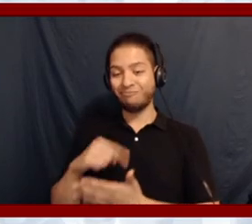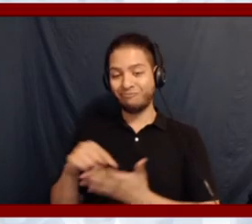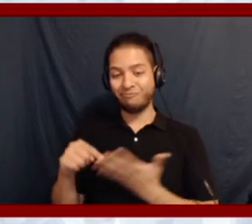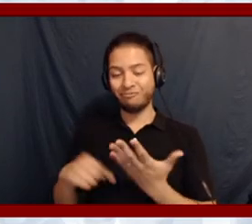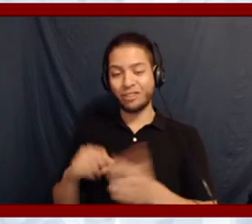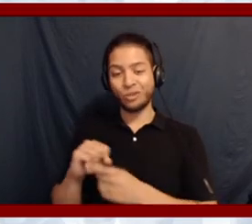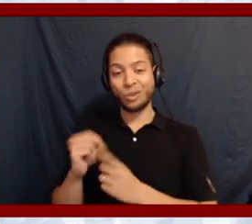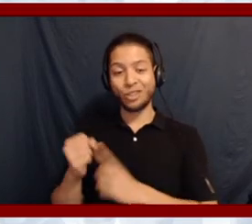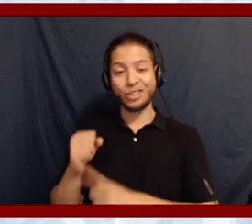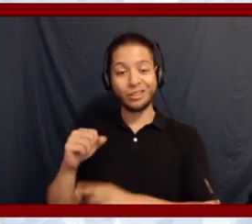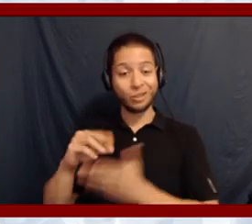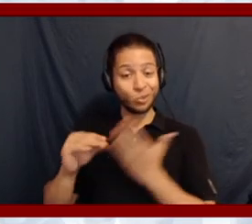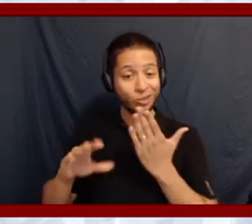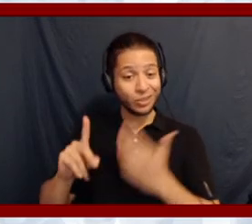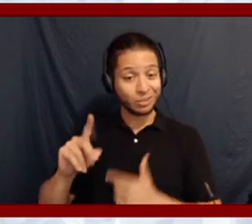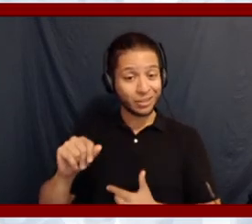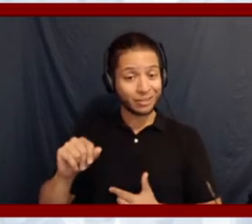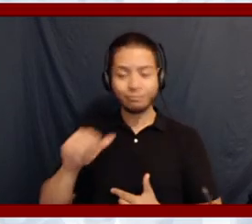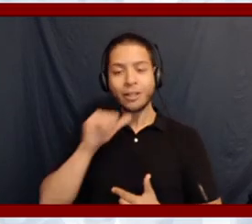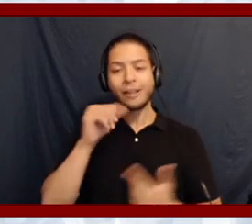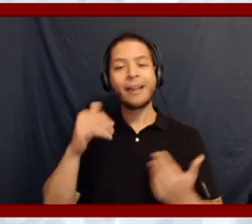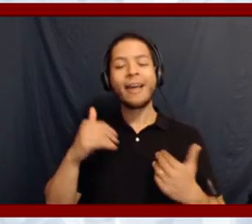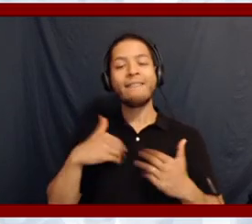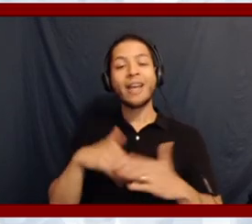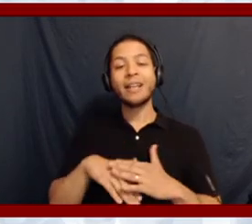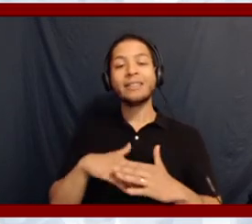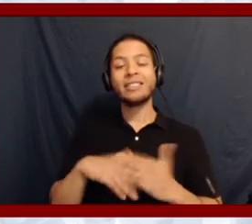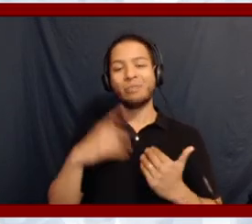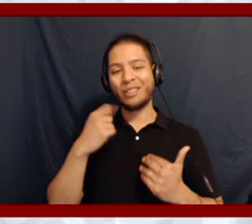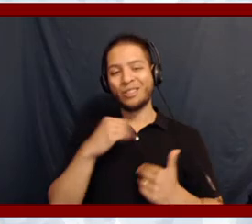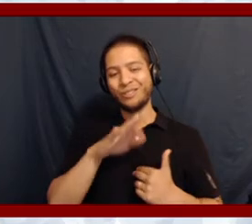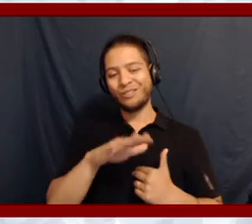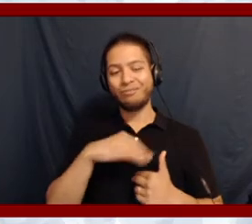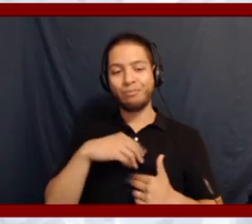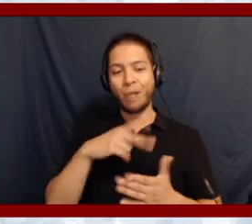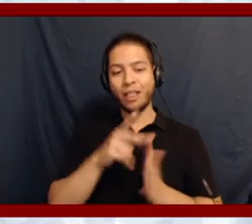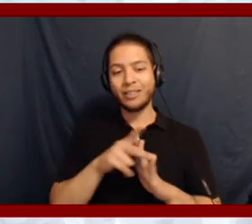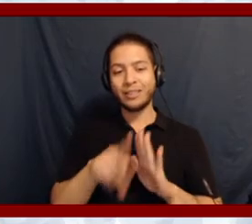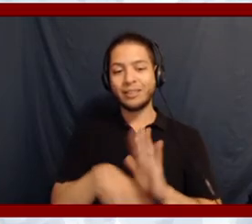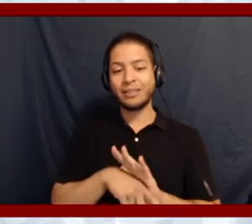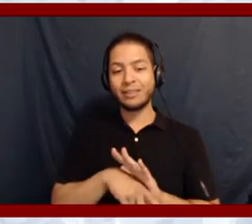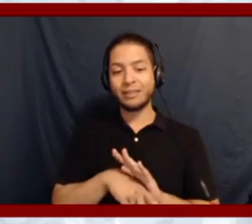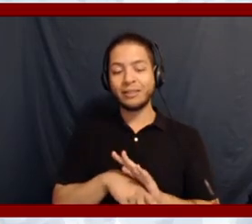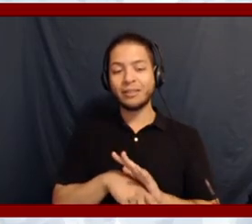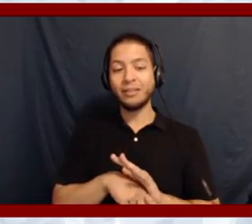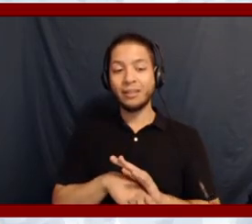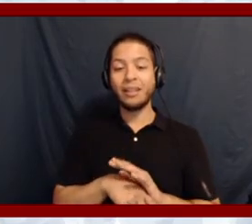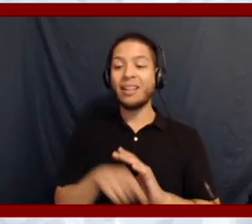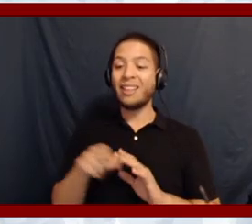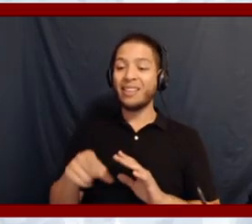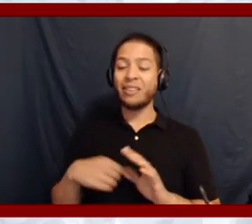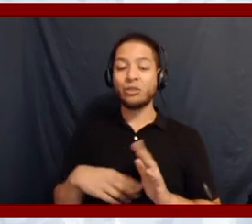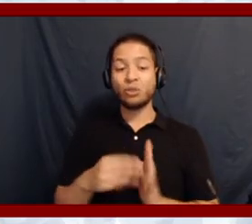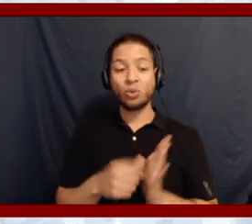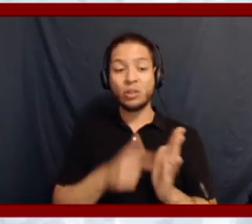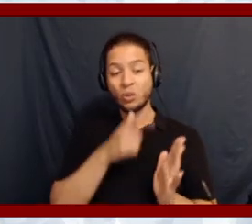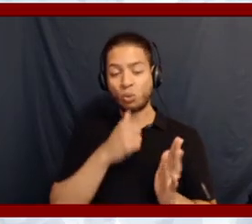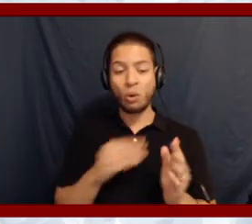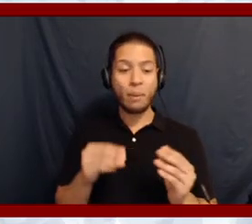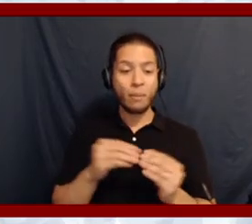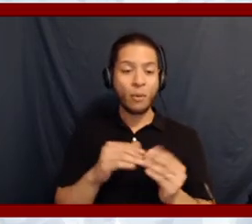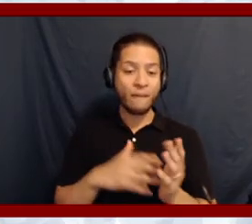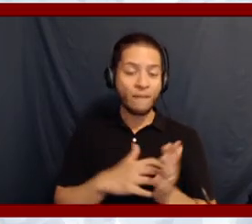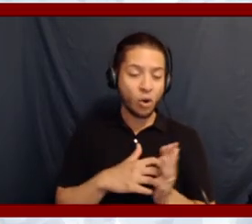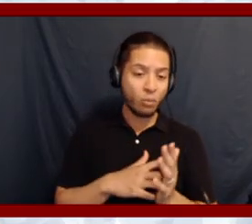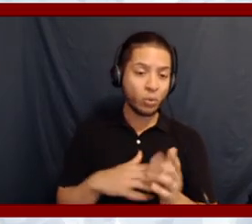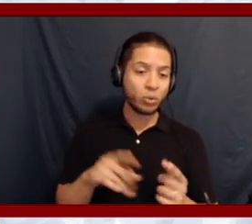weren't having access because of poor policies. And these are students that were more susceptible to the impact of the pandemic of COVID-19 and